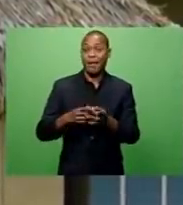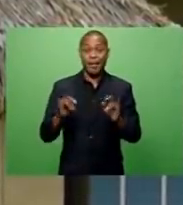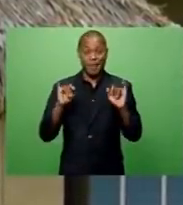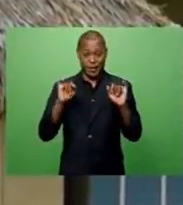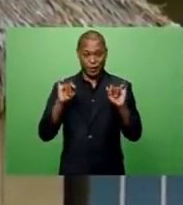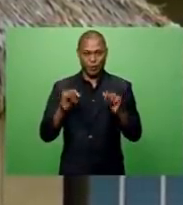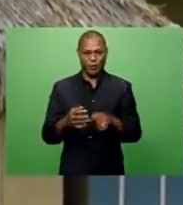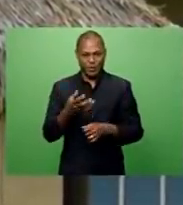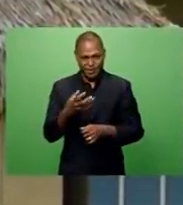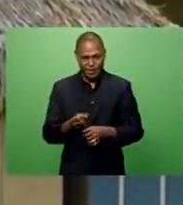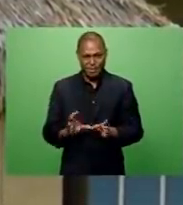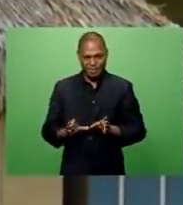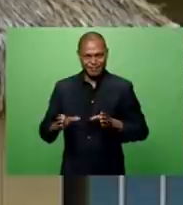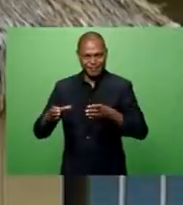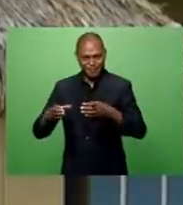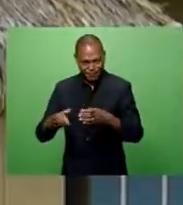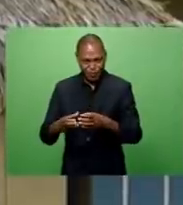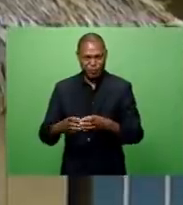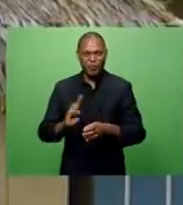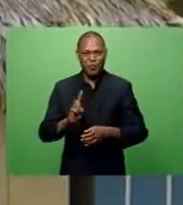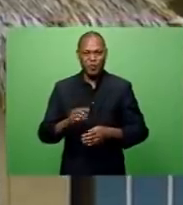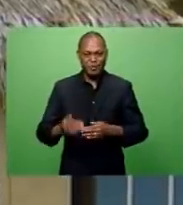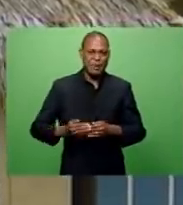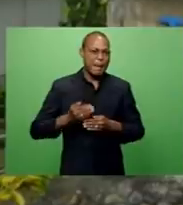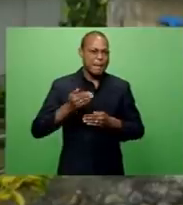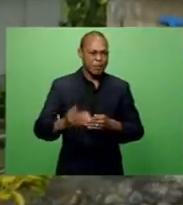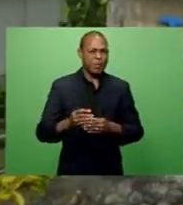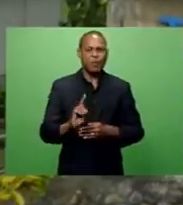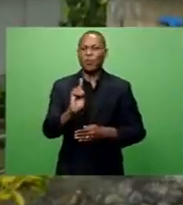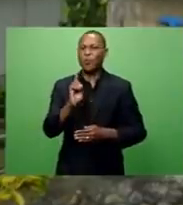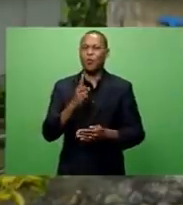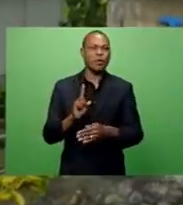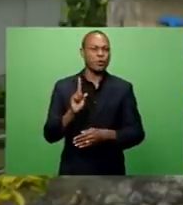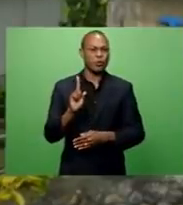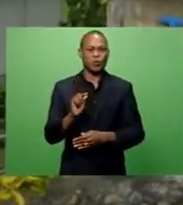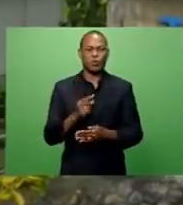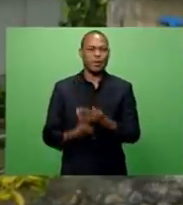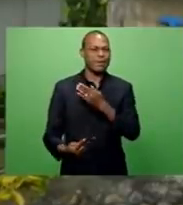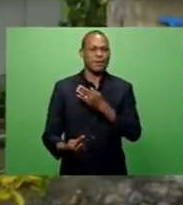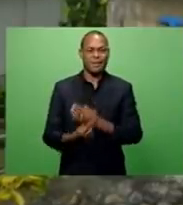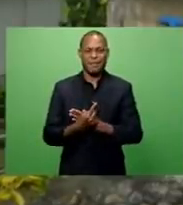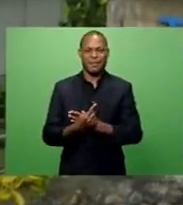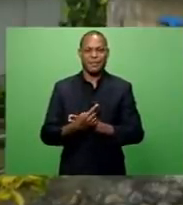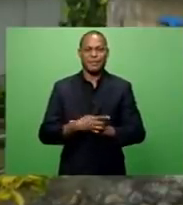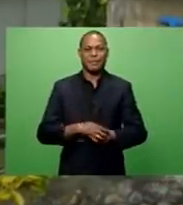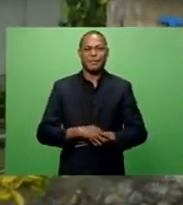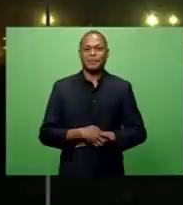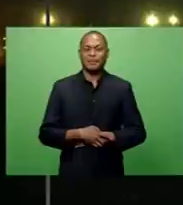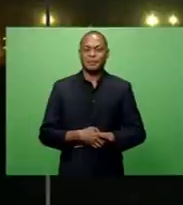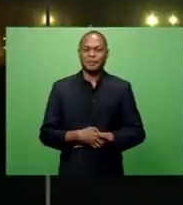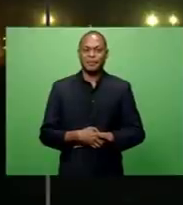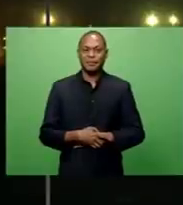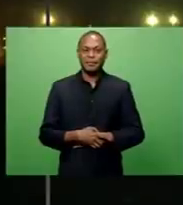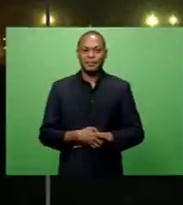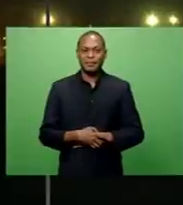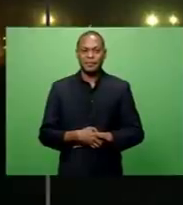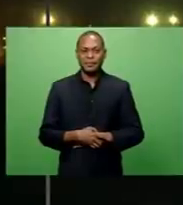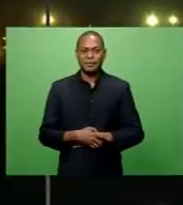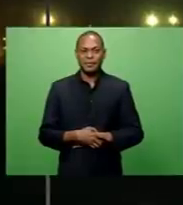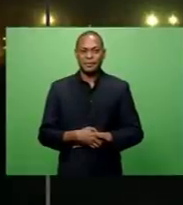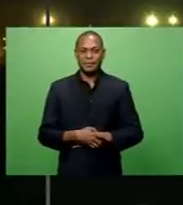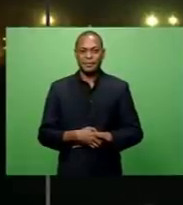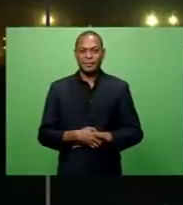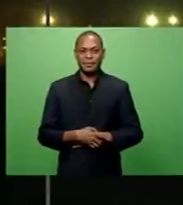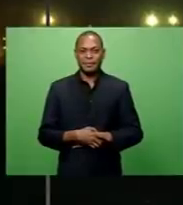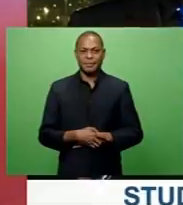USP Council, and whether the Council does anything about them is another matter. Lina Rees, FBC News. And Lina